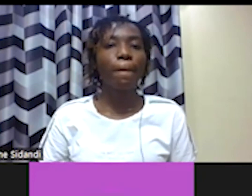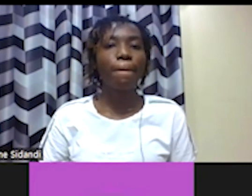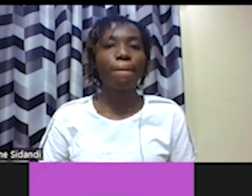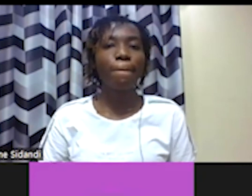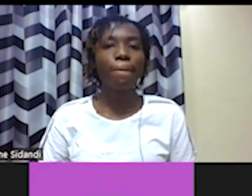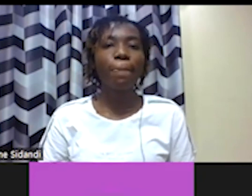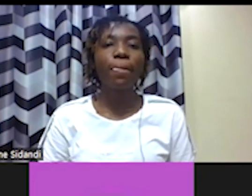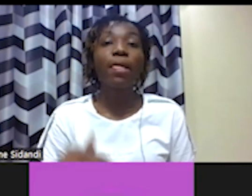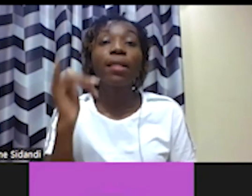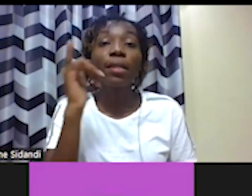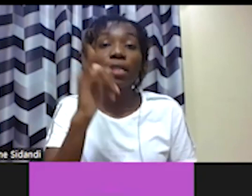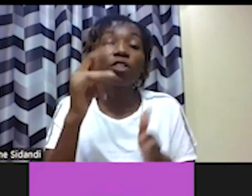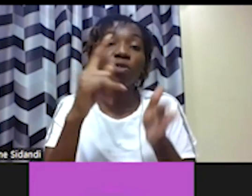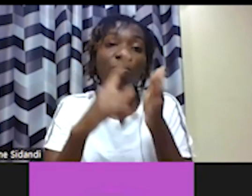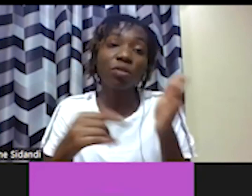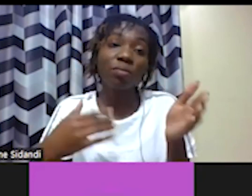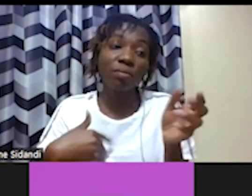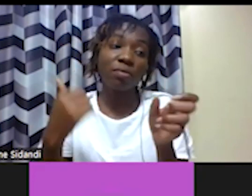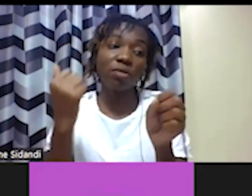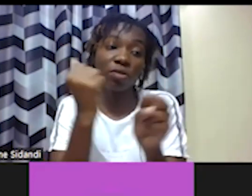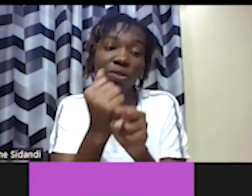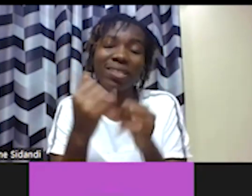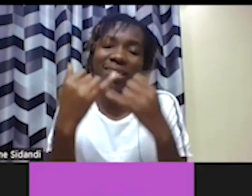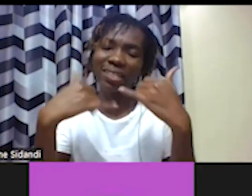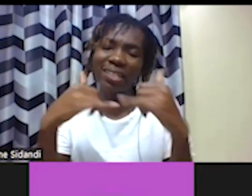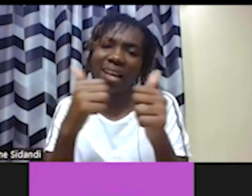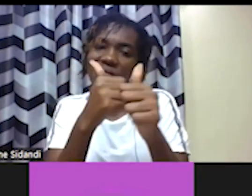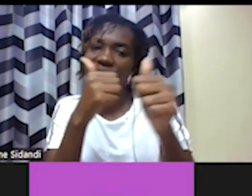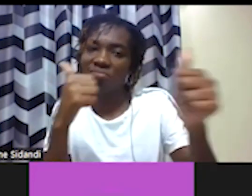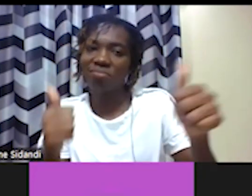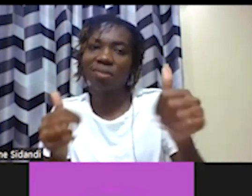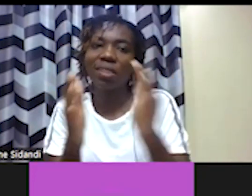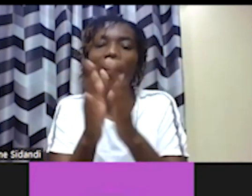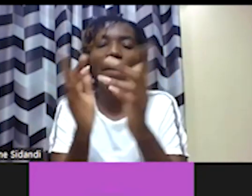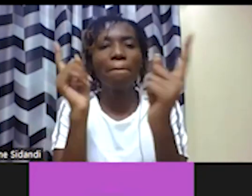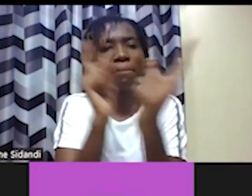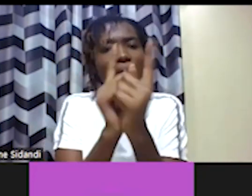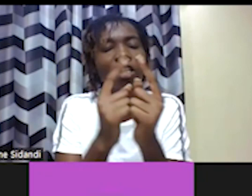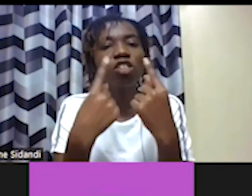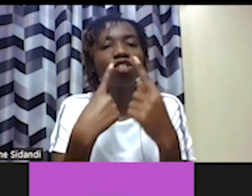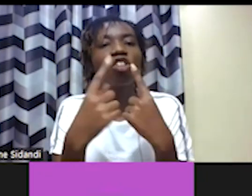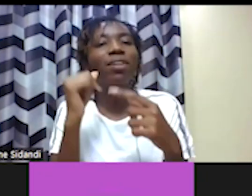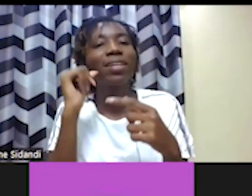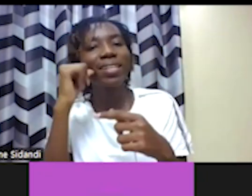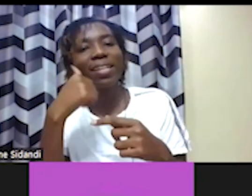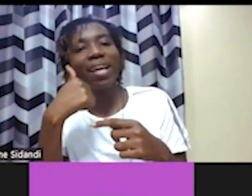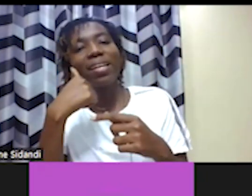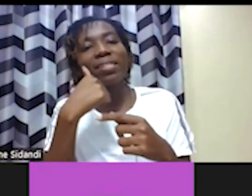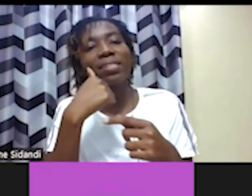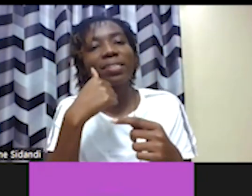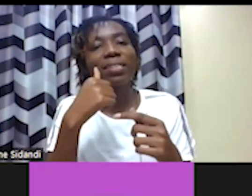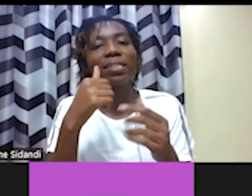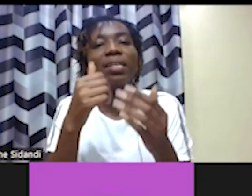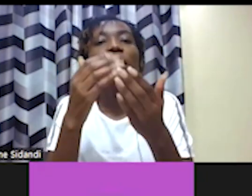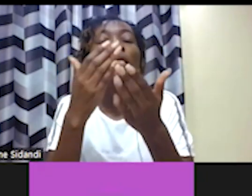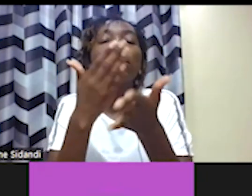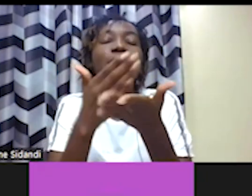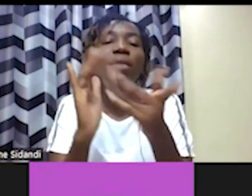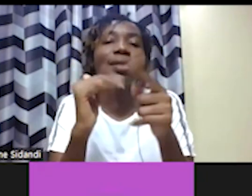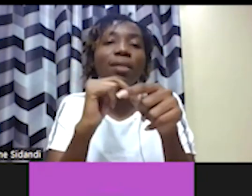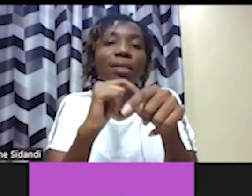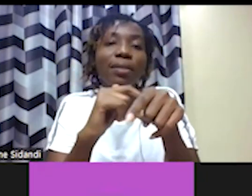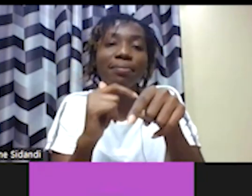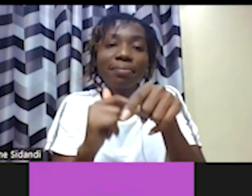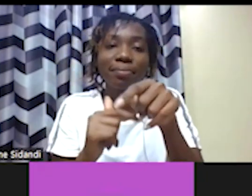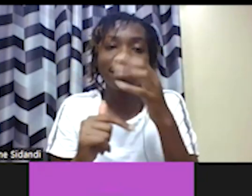That is what I have done. I try to avoid them and just meet them and talk to them nicely, somehow that so that